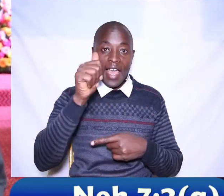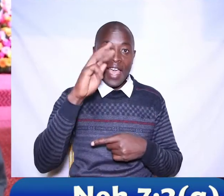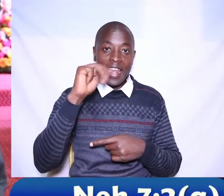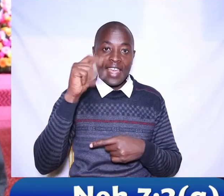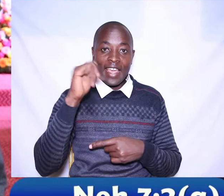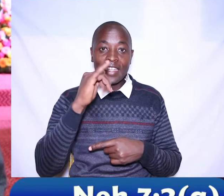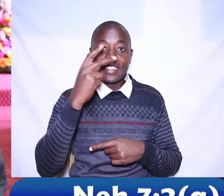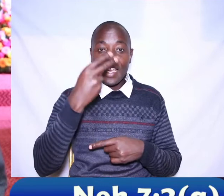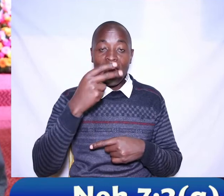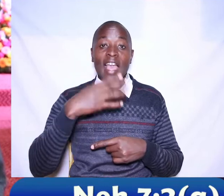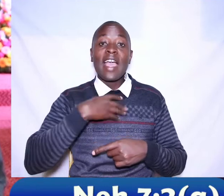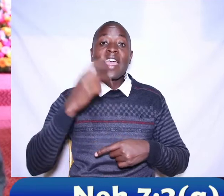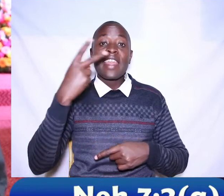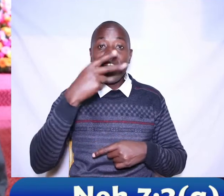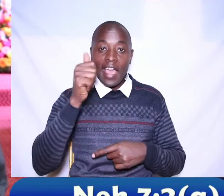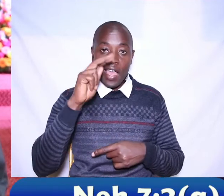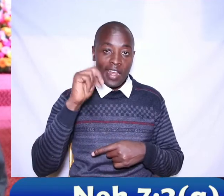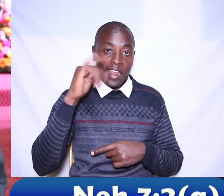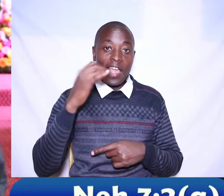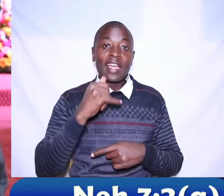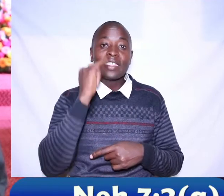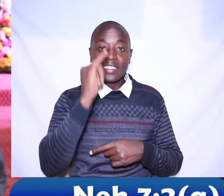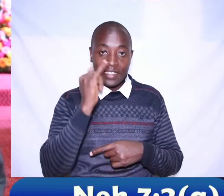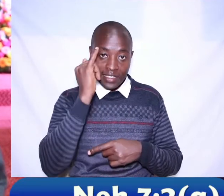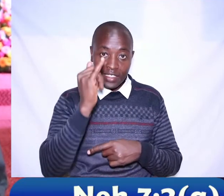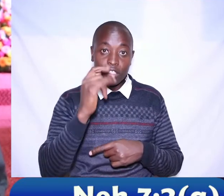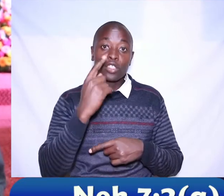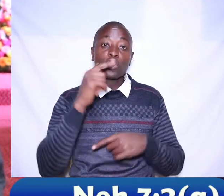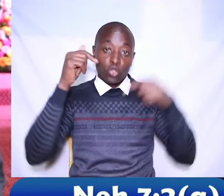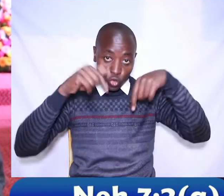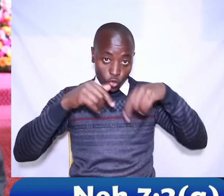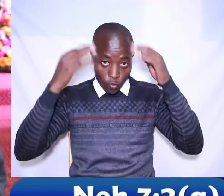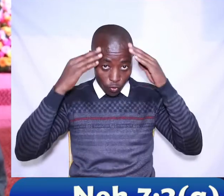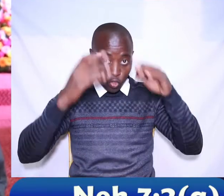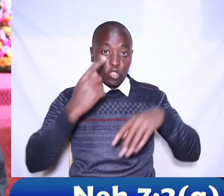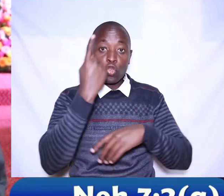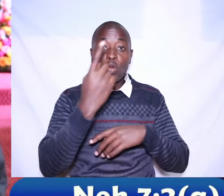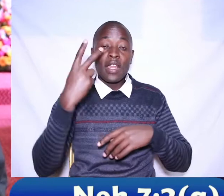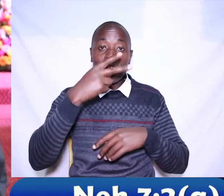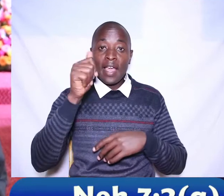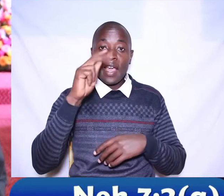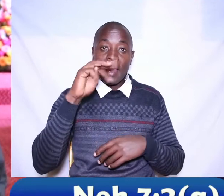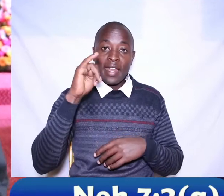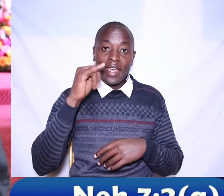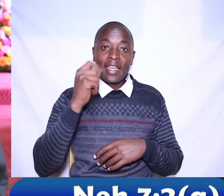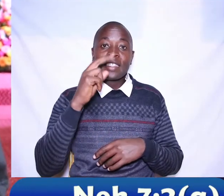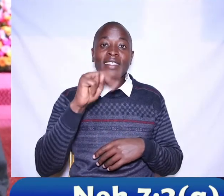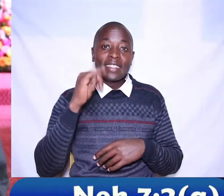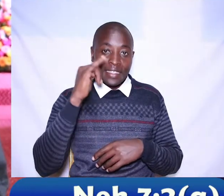Hananiah and Hanani. And today we just want to look at one of them, and that is Hanani.